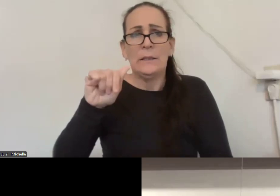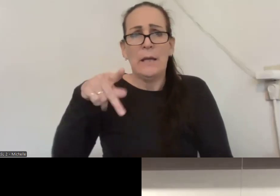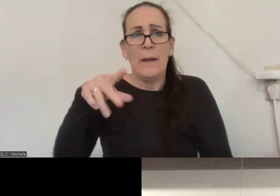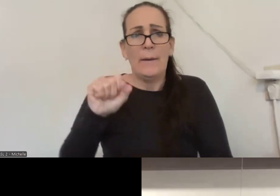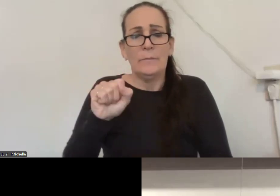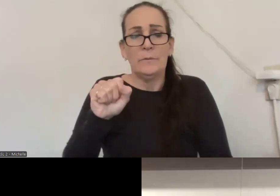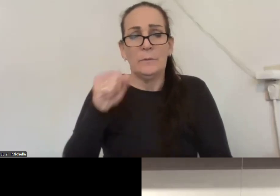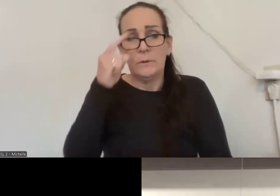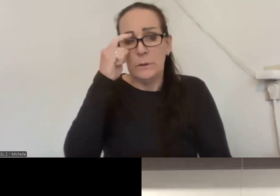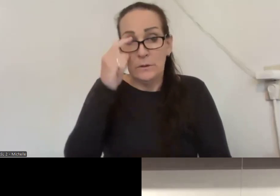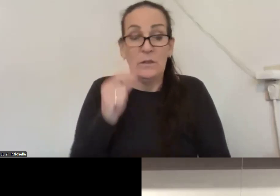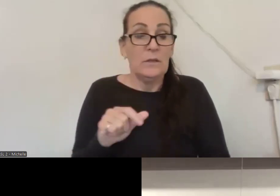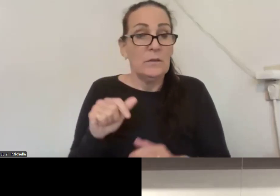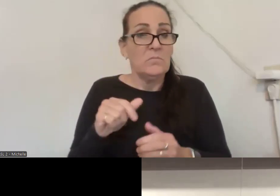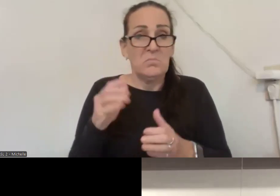forward?